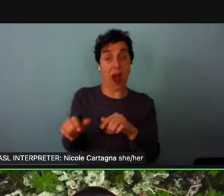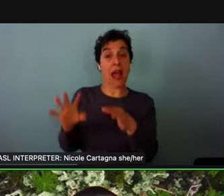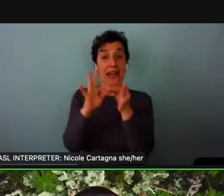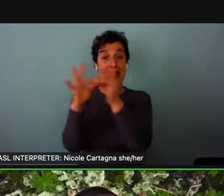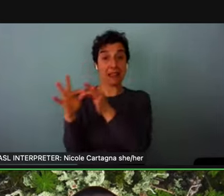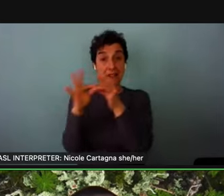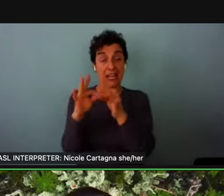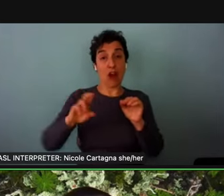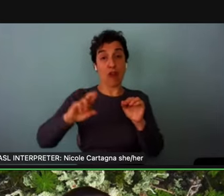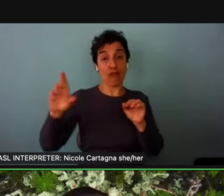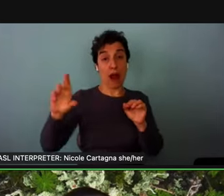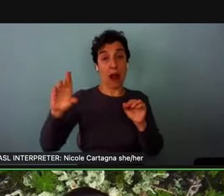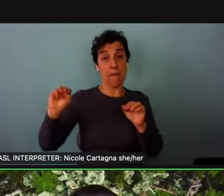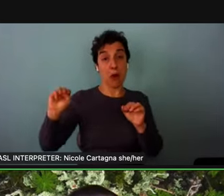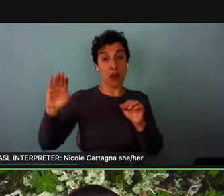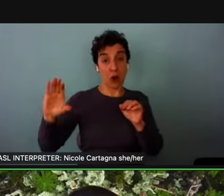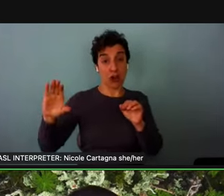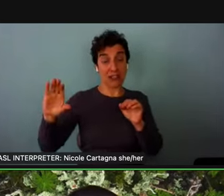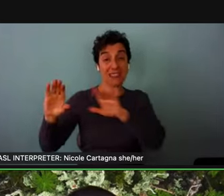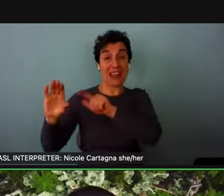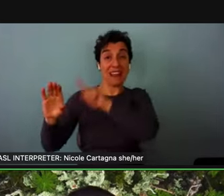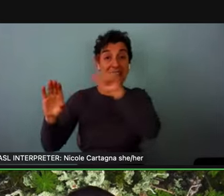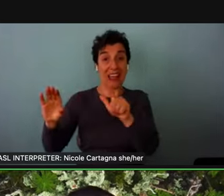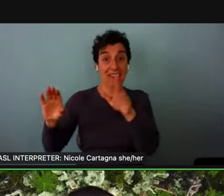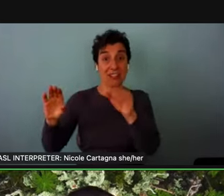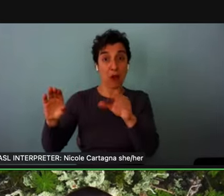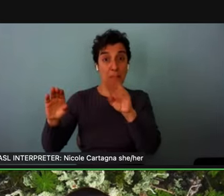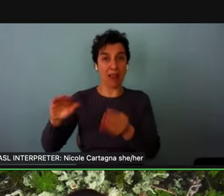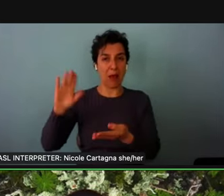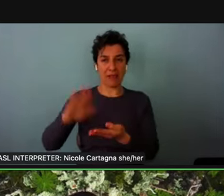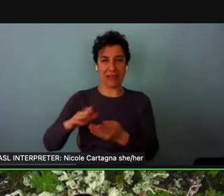cortex and left cerebellum is less affected.